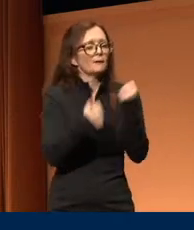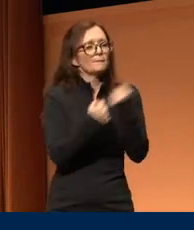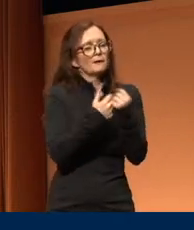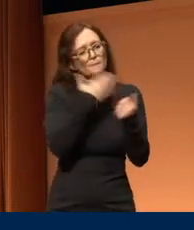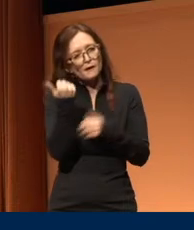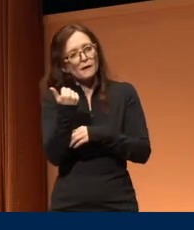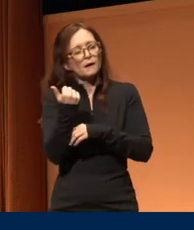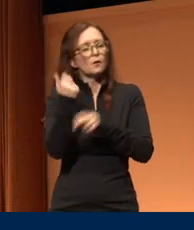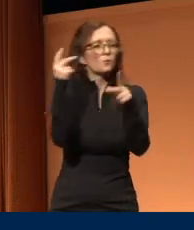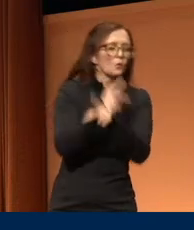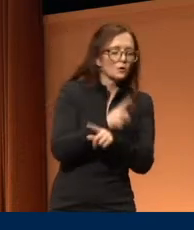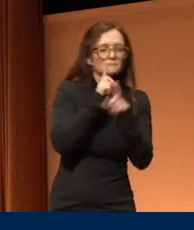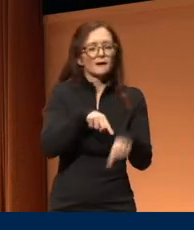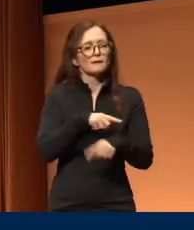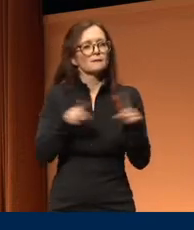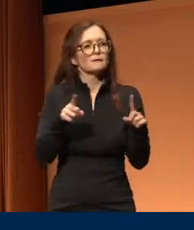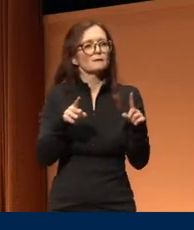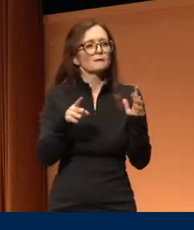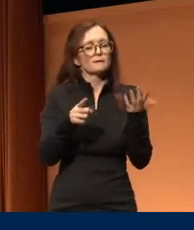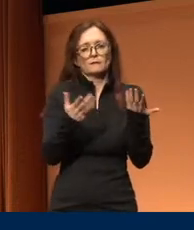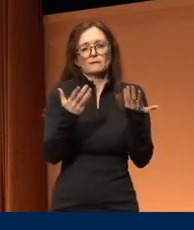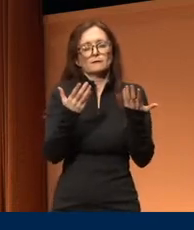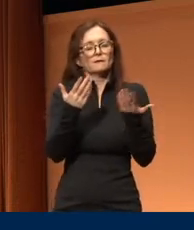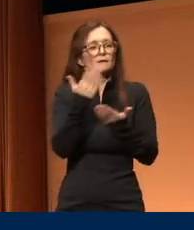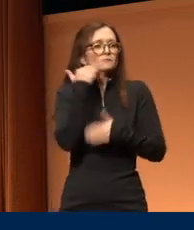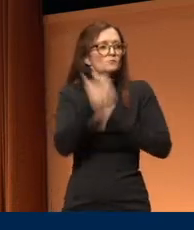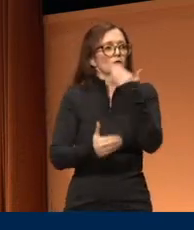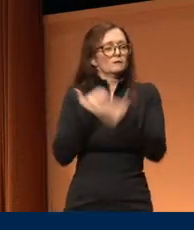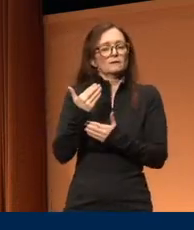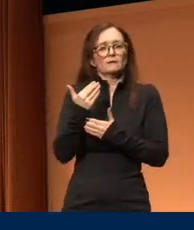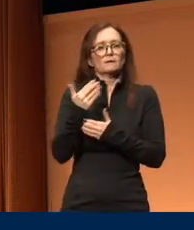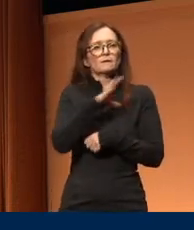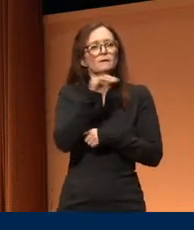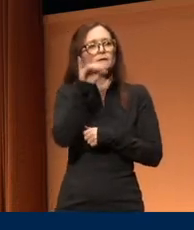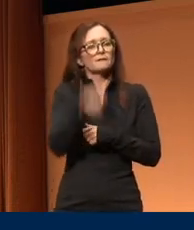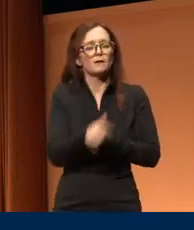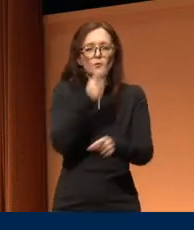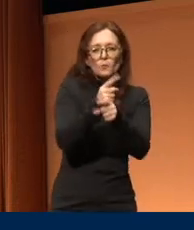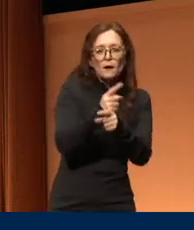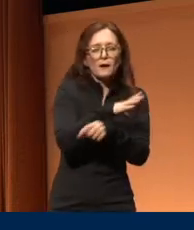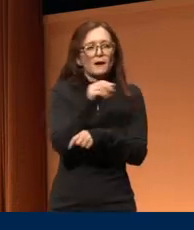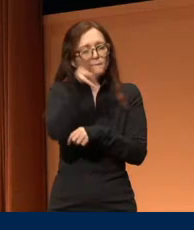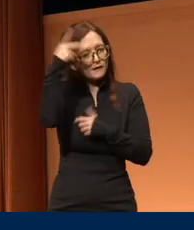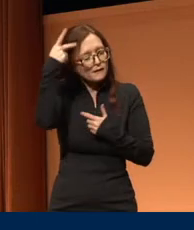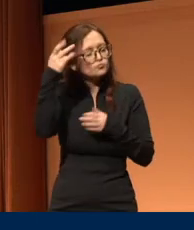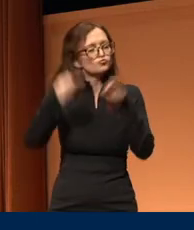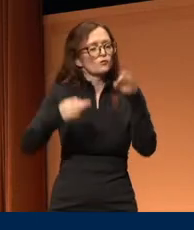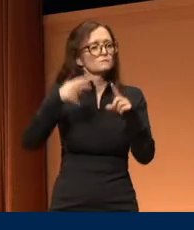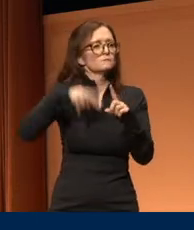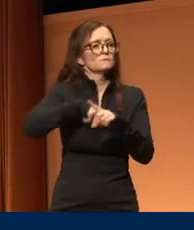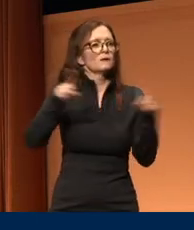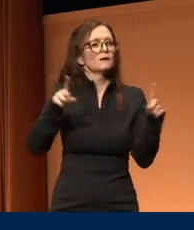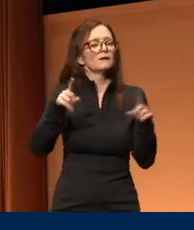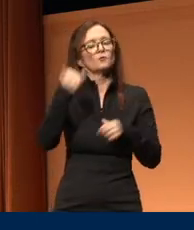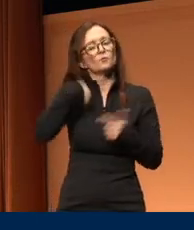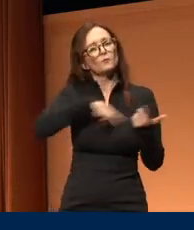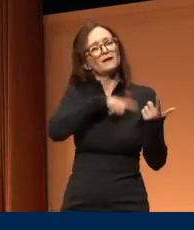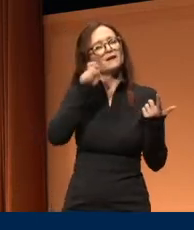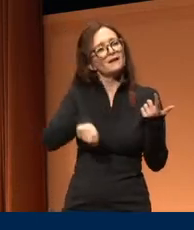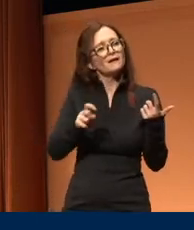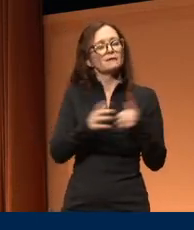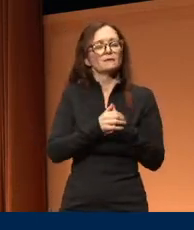better or worse answers, and that there is a procedure independent standard of correctness for political judgment, or at least that we need to posit